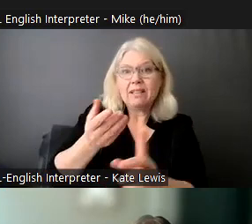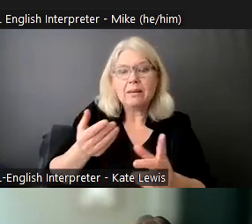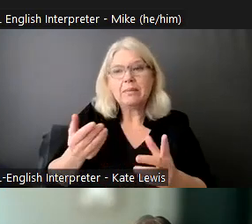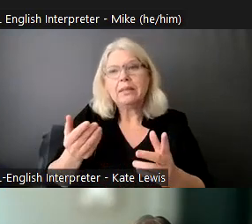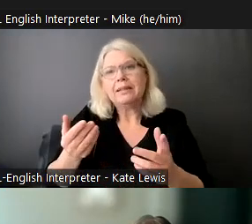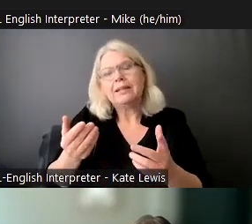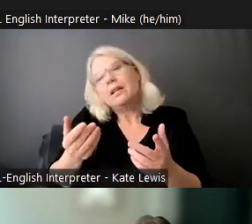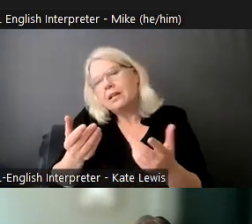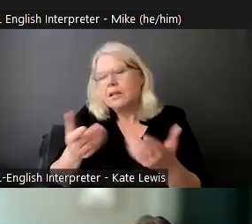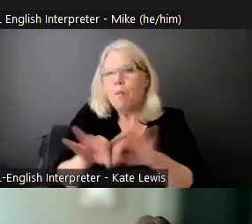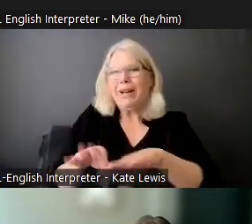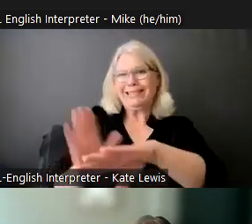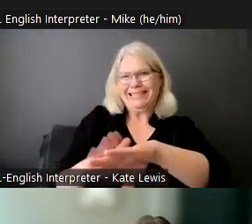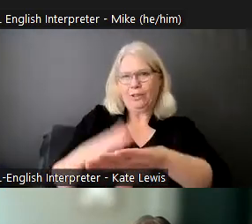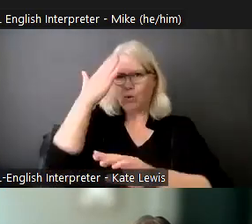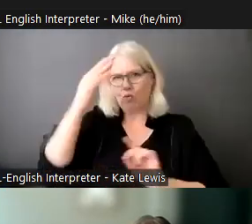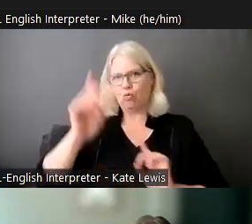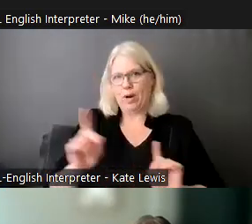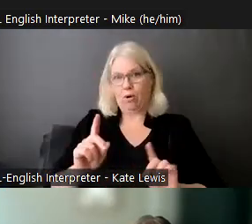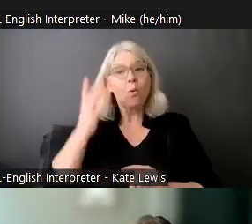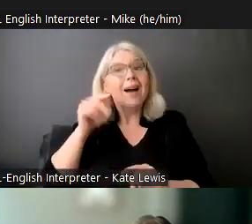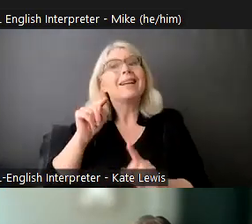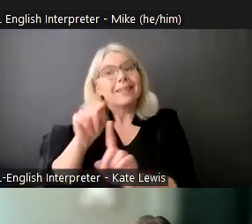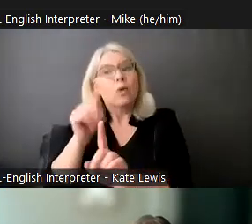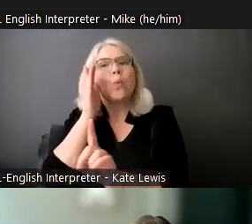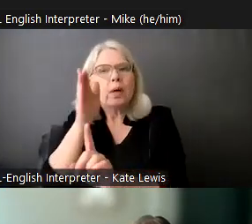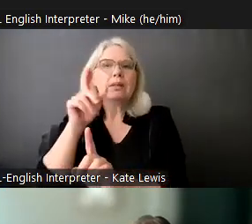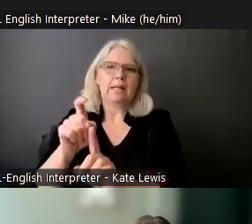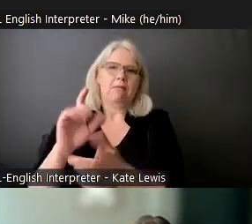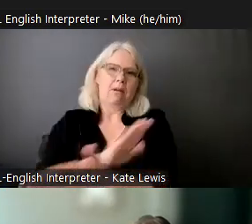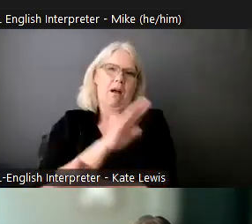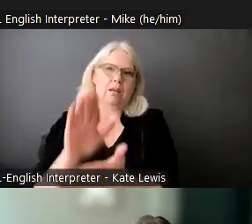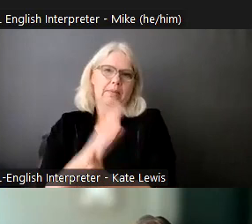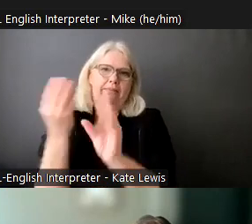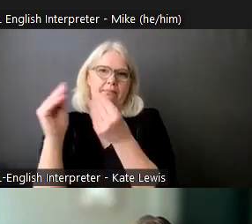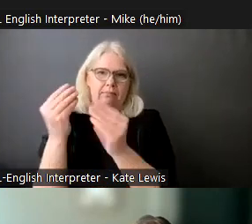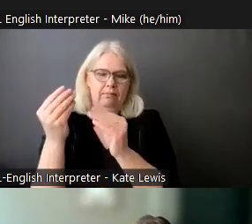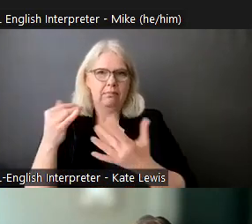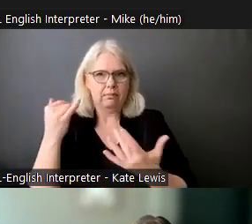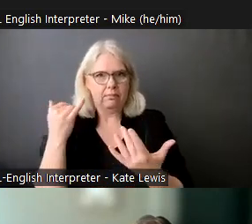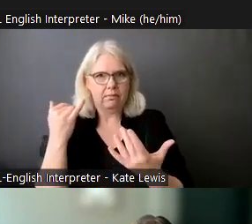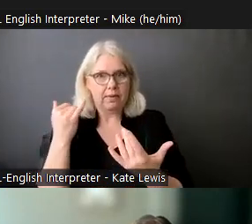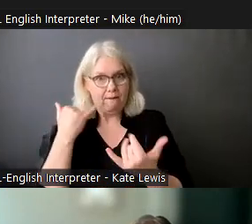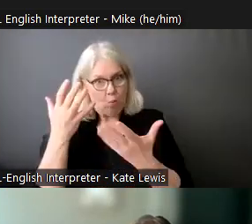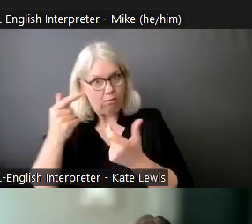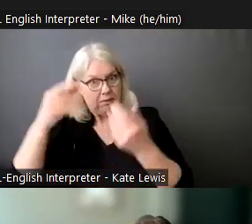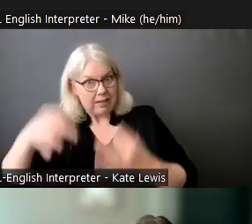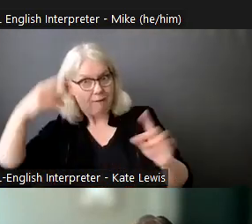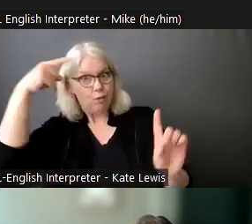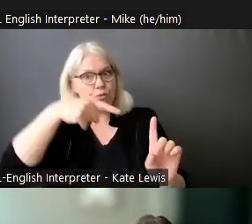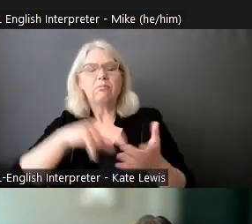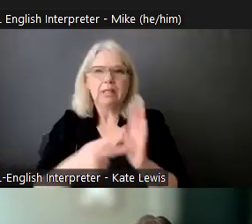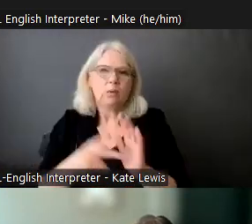sure they know where to find it. They're going to need the actual document if they're going to rely on it. If it's a power of attorney for